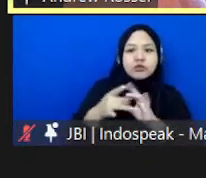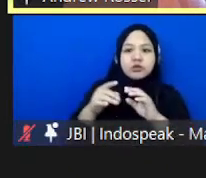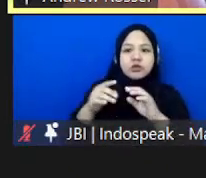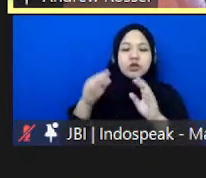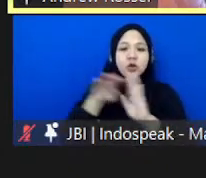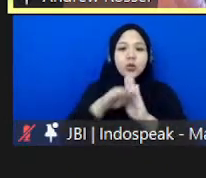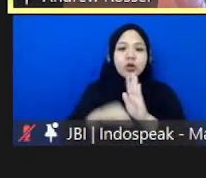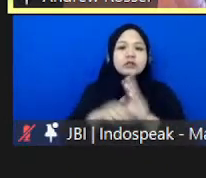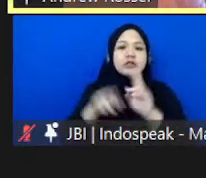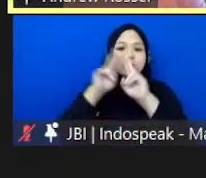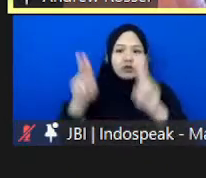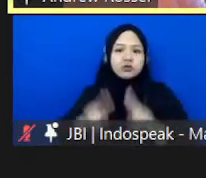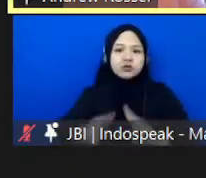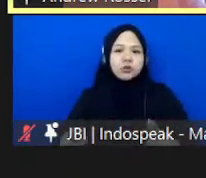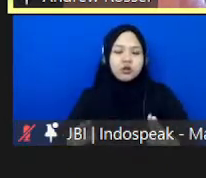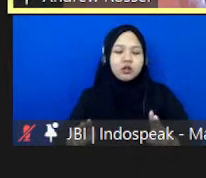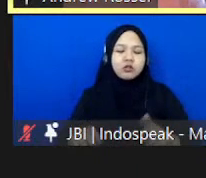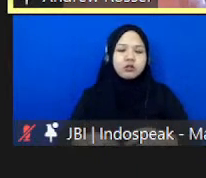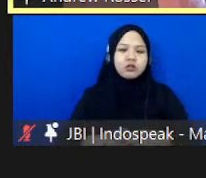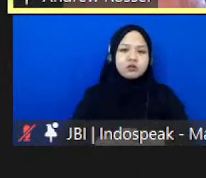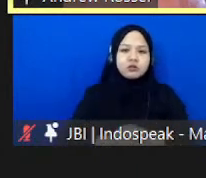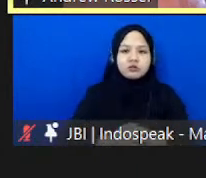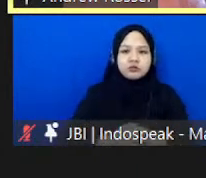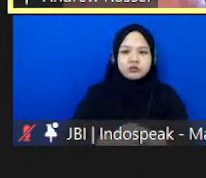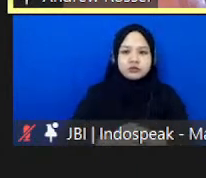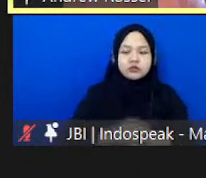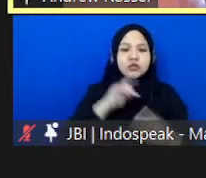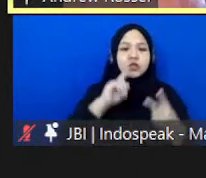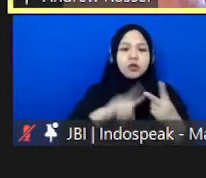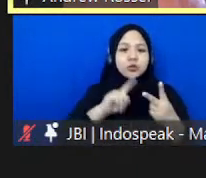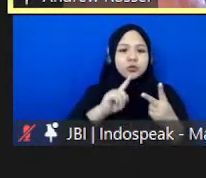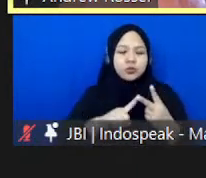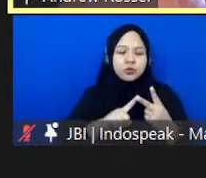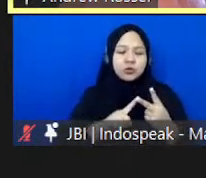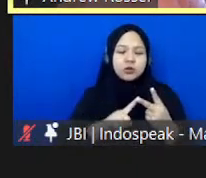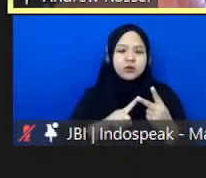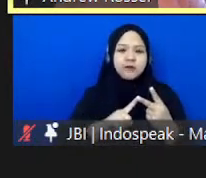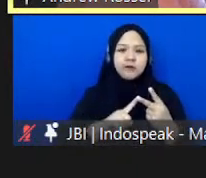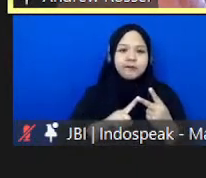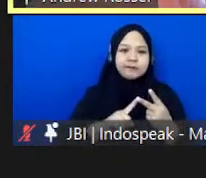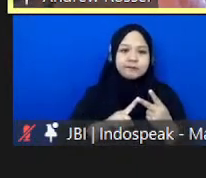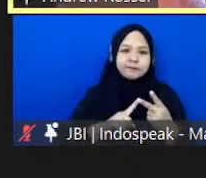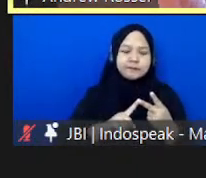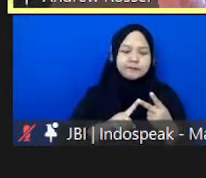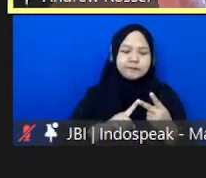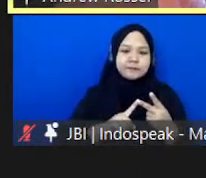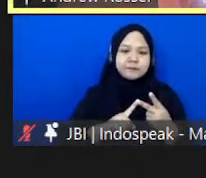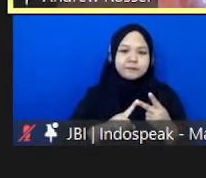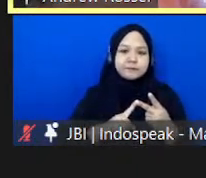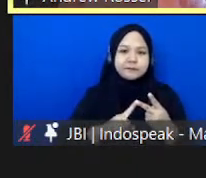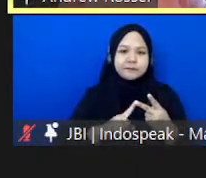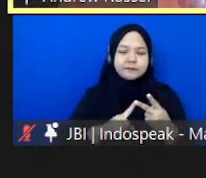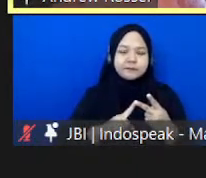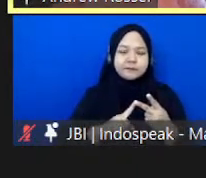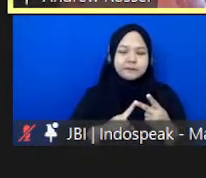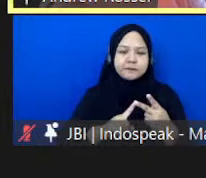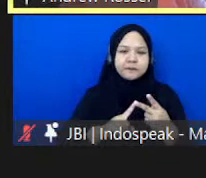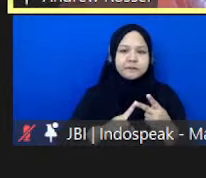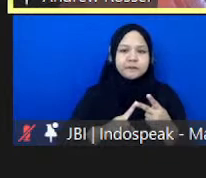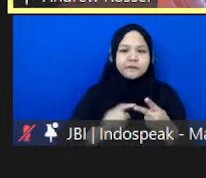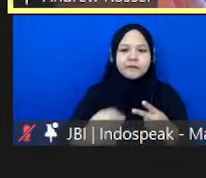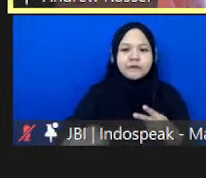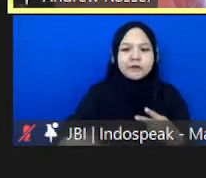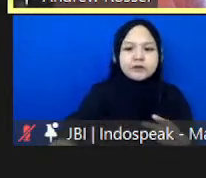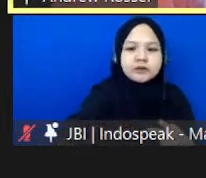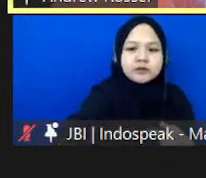regulations, and the second is to do with the way in which Indonesia has actually